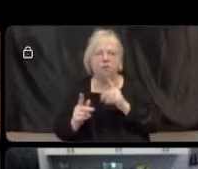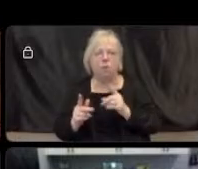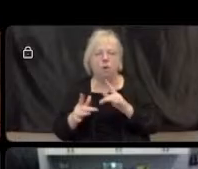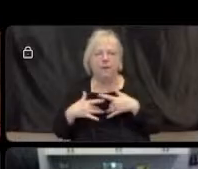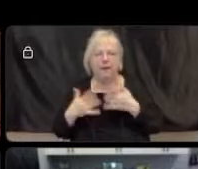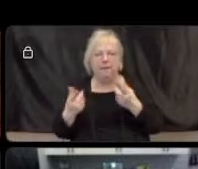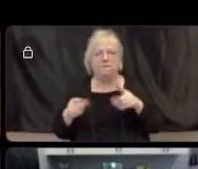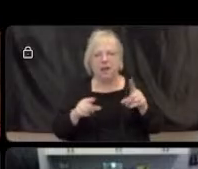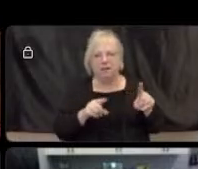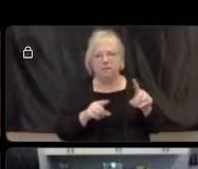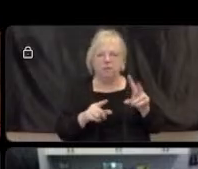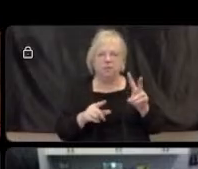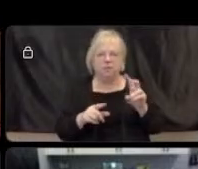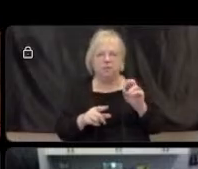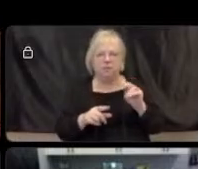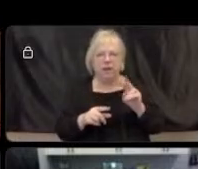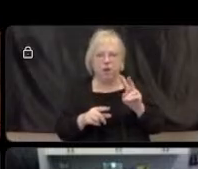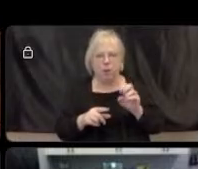venue.